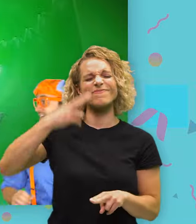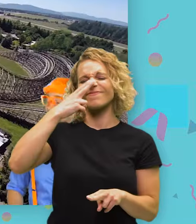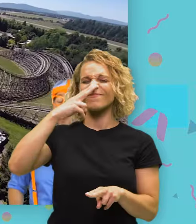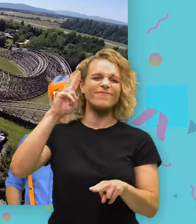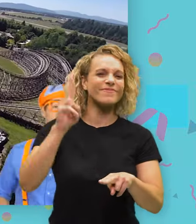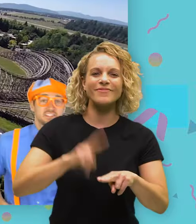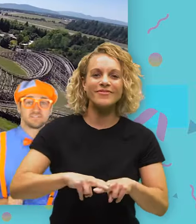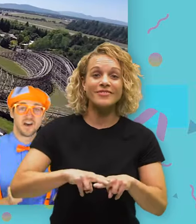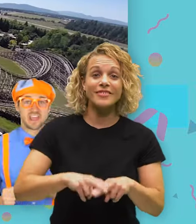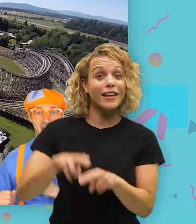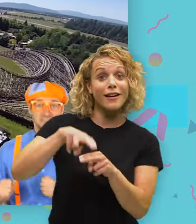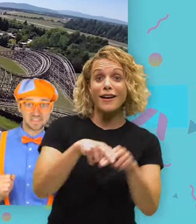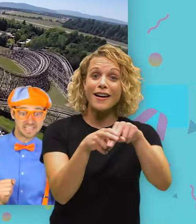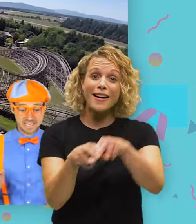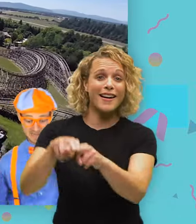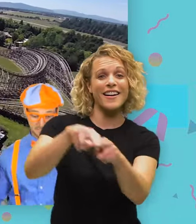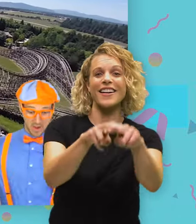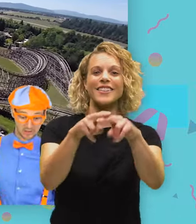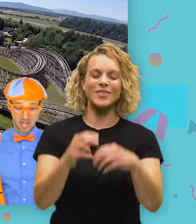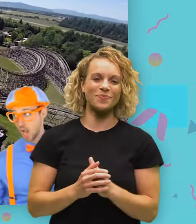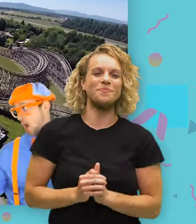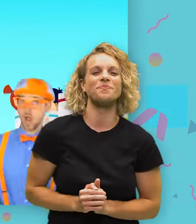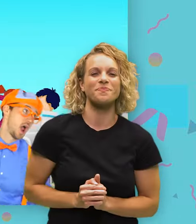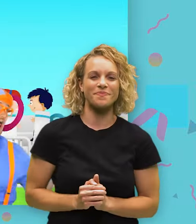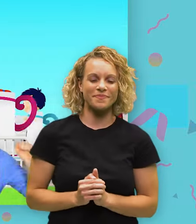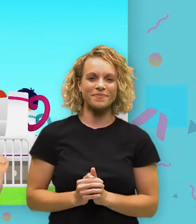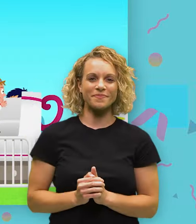I have so much fun. At the theme park,